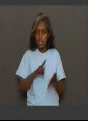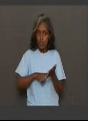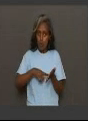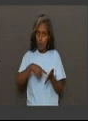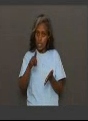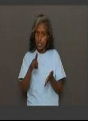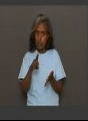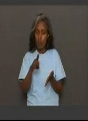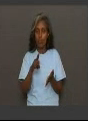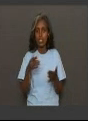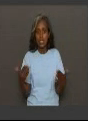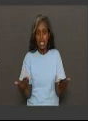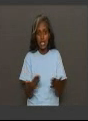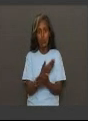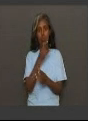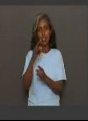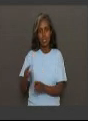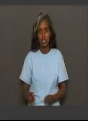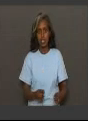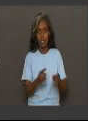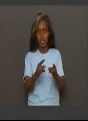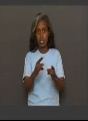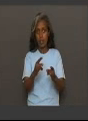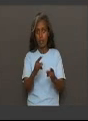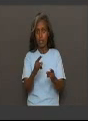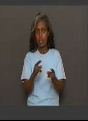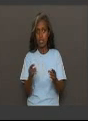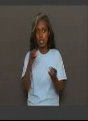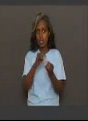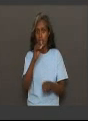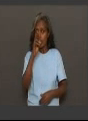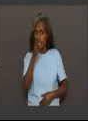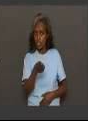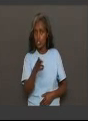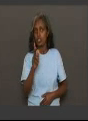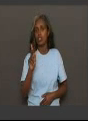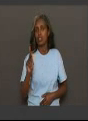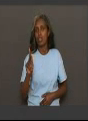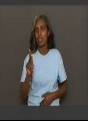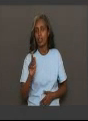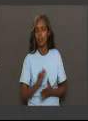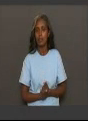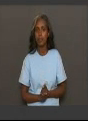origin of the new system is at hk.